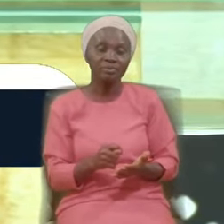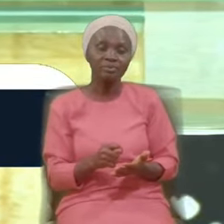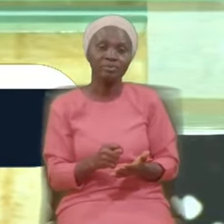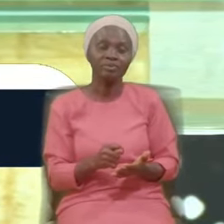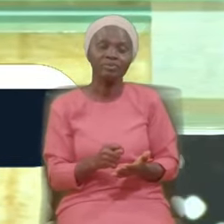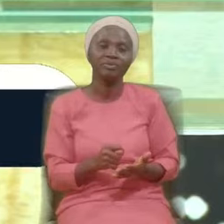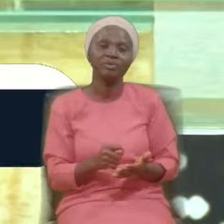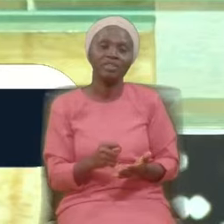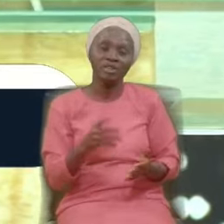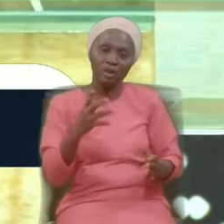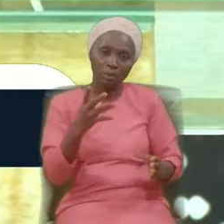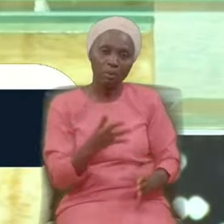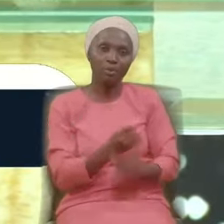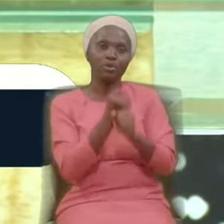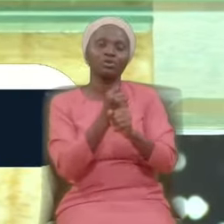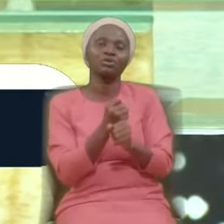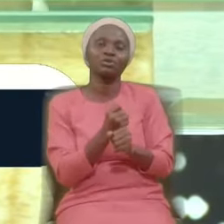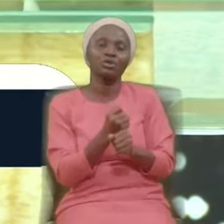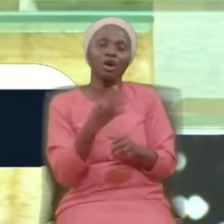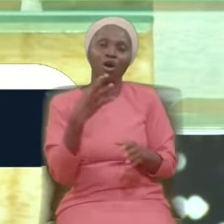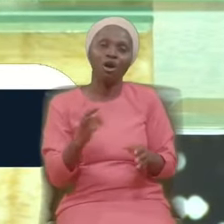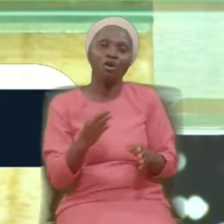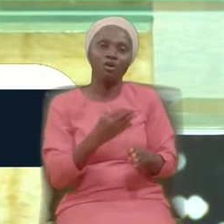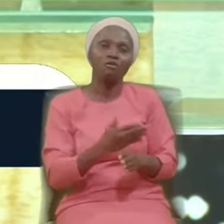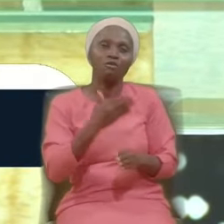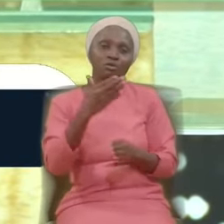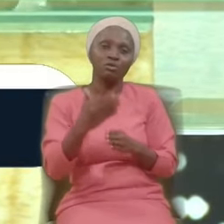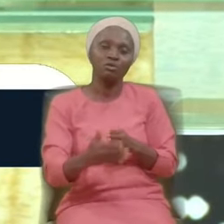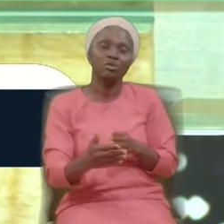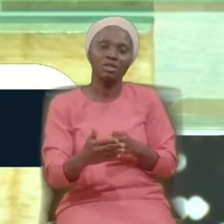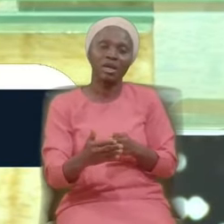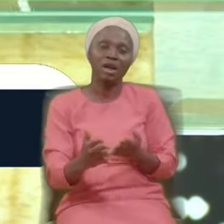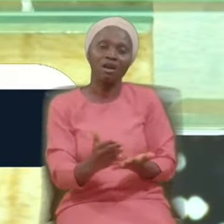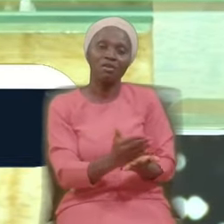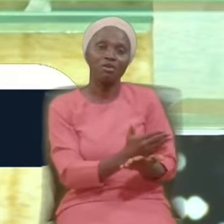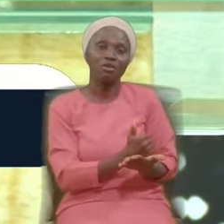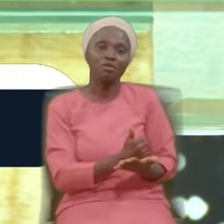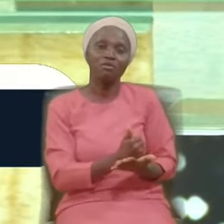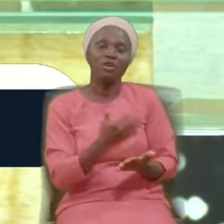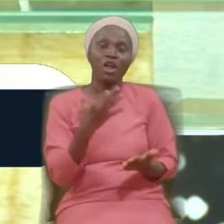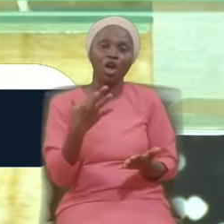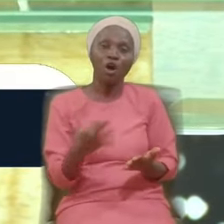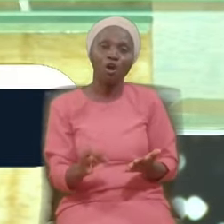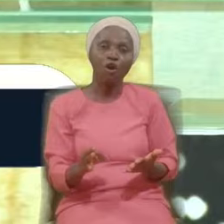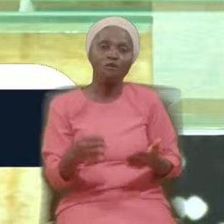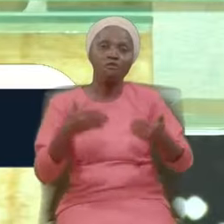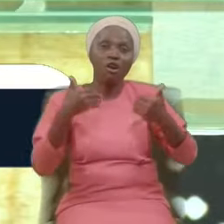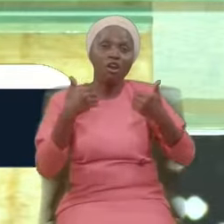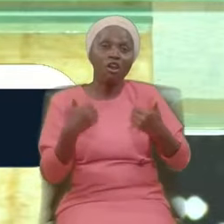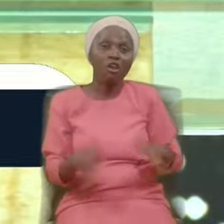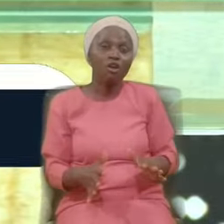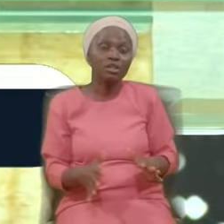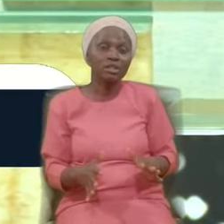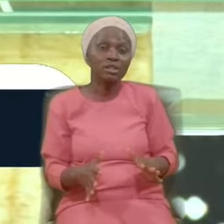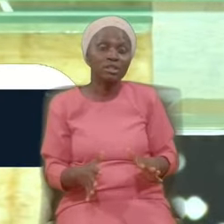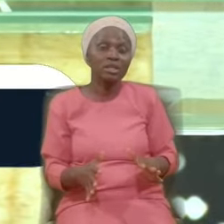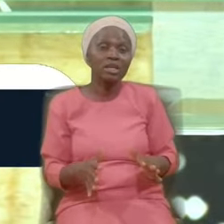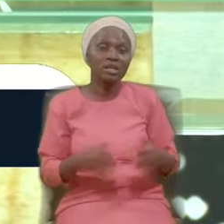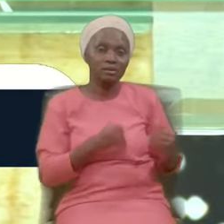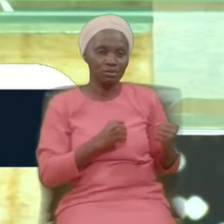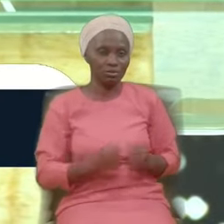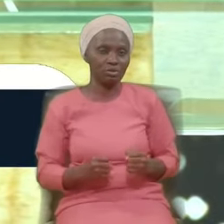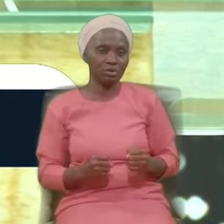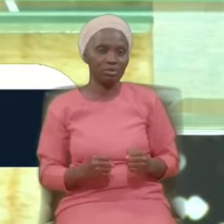of lost strength. Lost strength. If you are tired